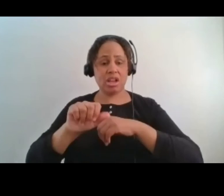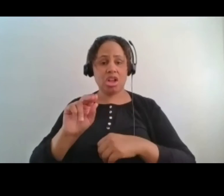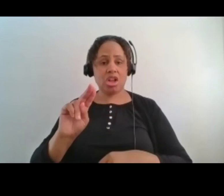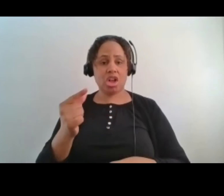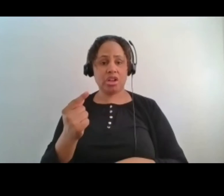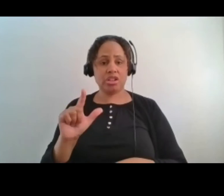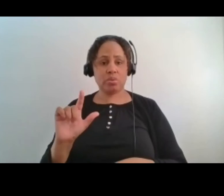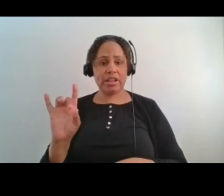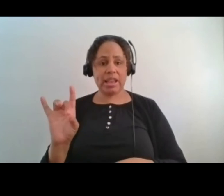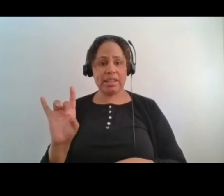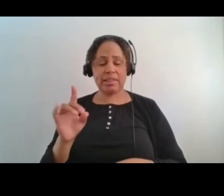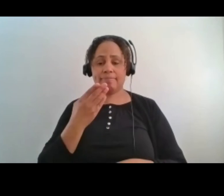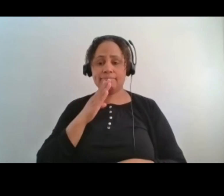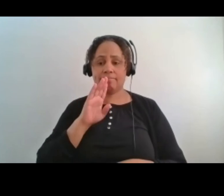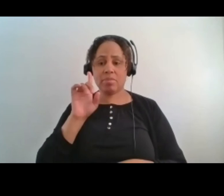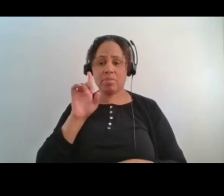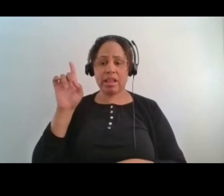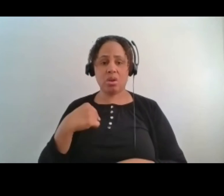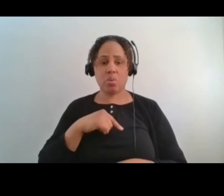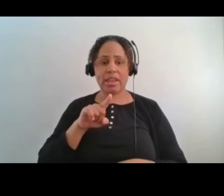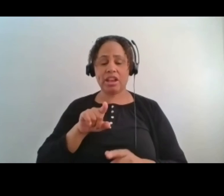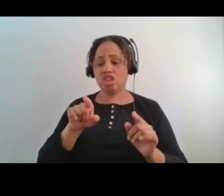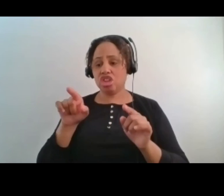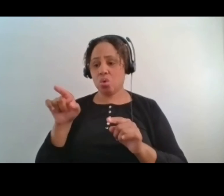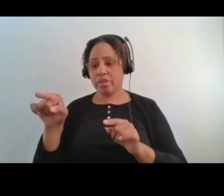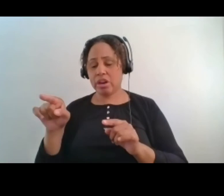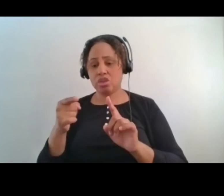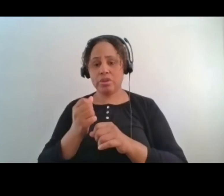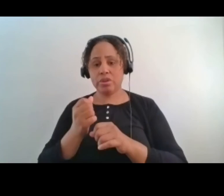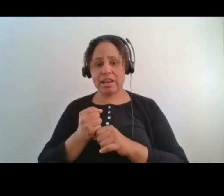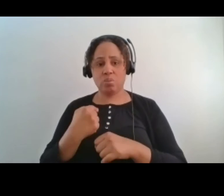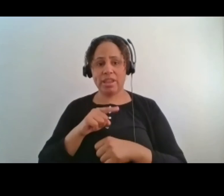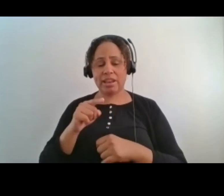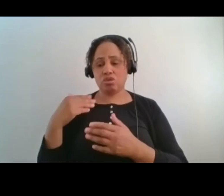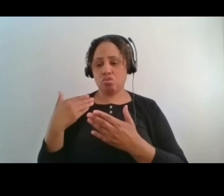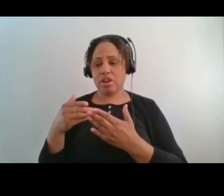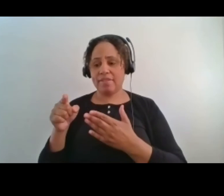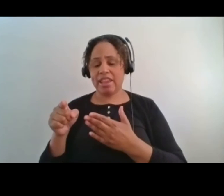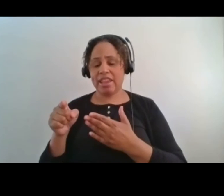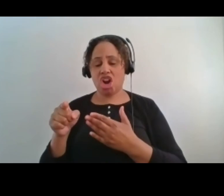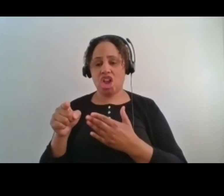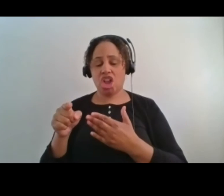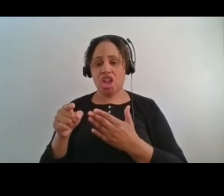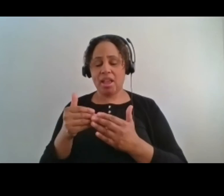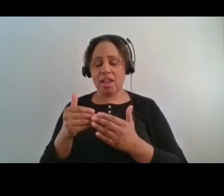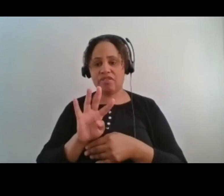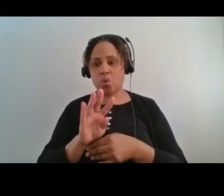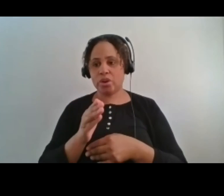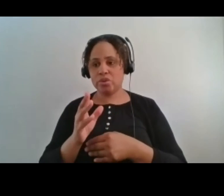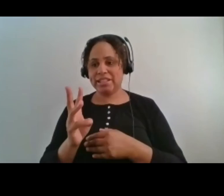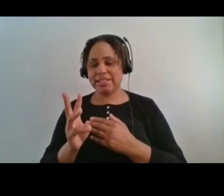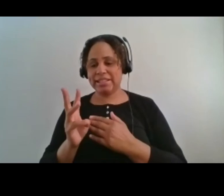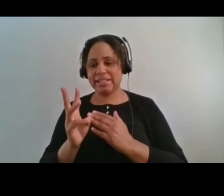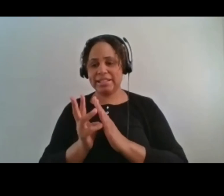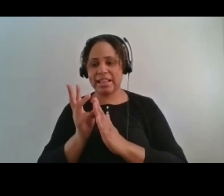to get the transplant. We had to be there within like 4 to 6 hours of the call. So alhamdulillah,